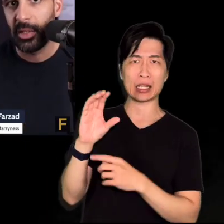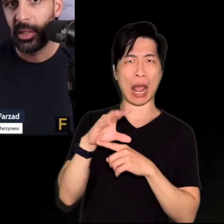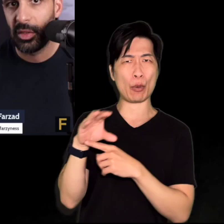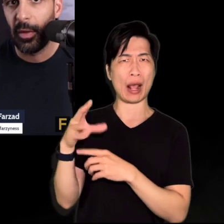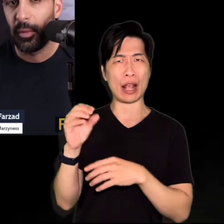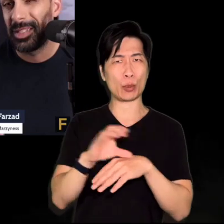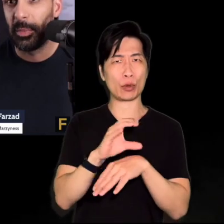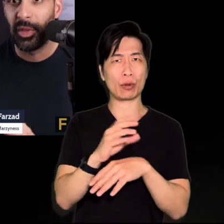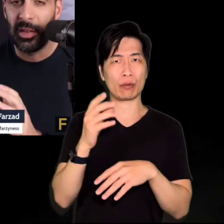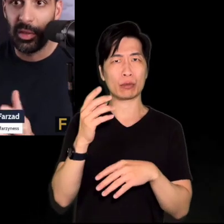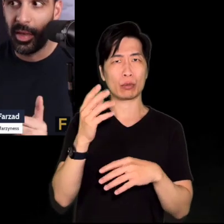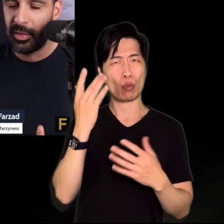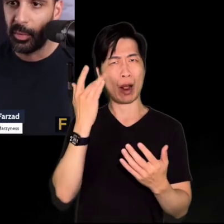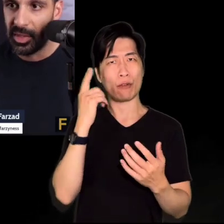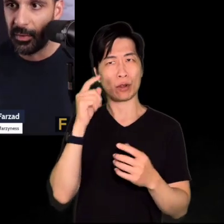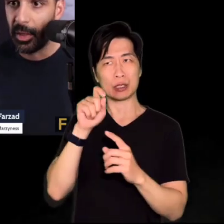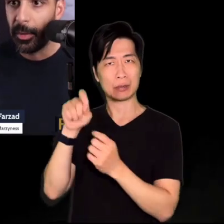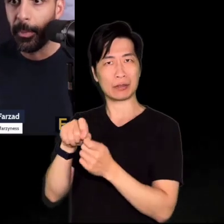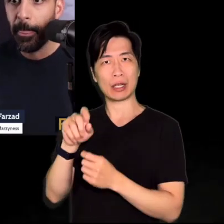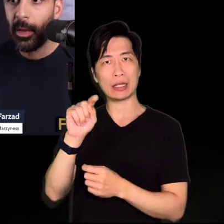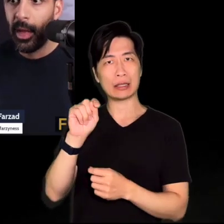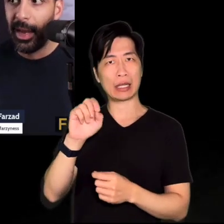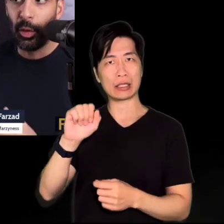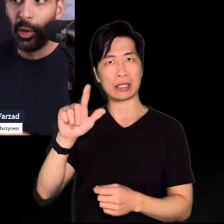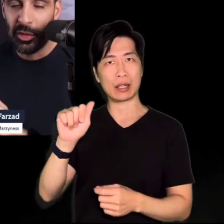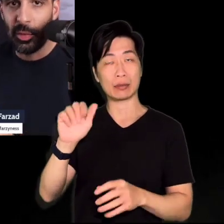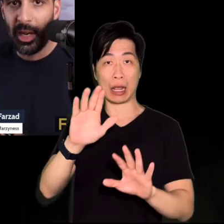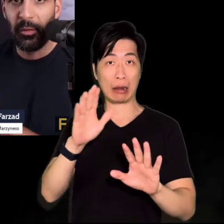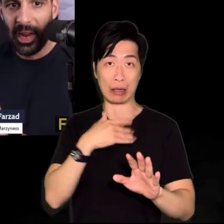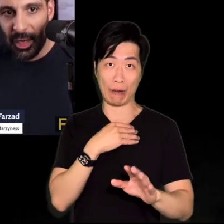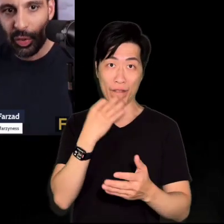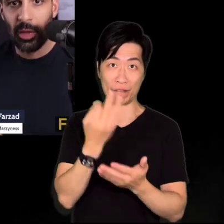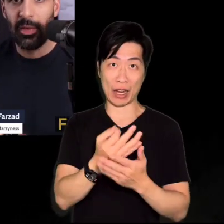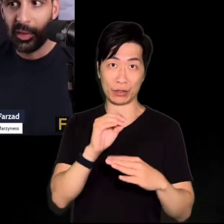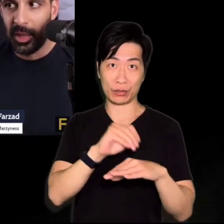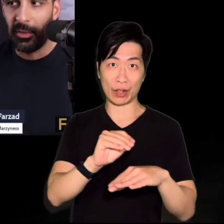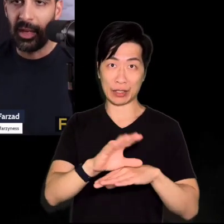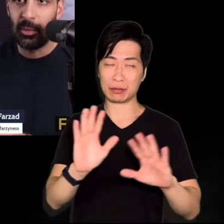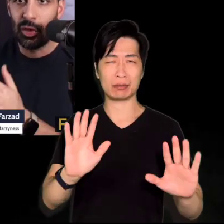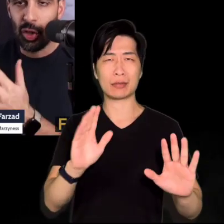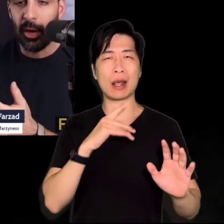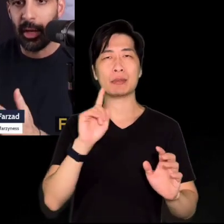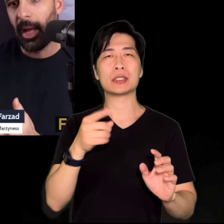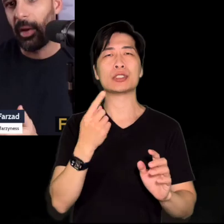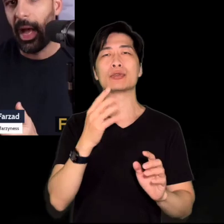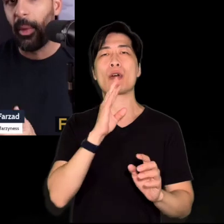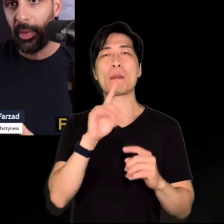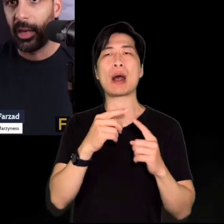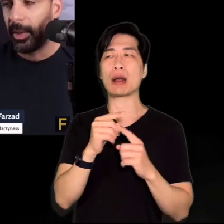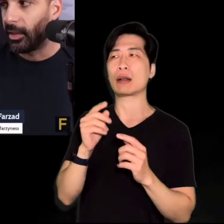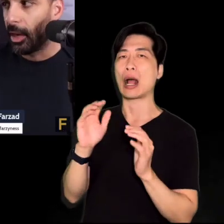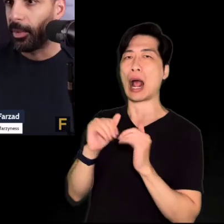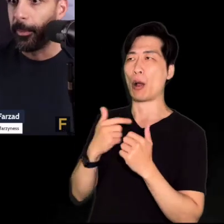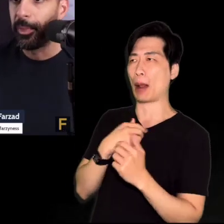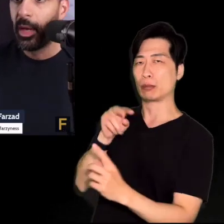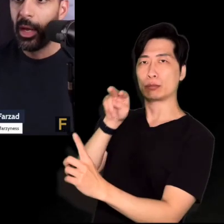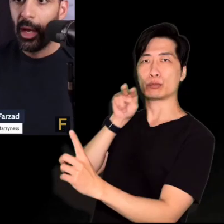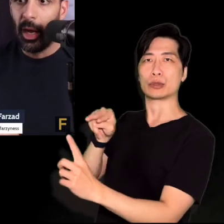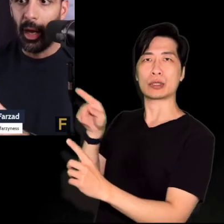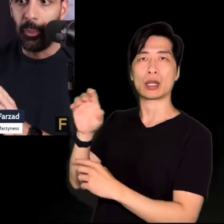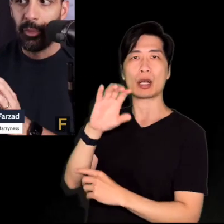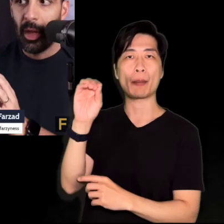success of this software as it pertains to Tesla specifically. And I don't want this to be any financial investment advice. I'm just talking about how I'm thinking about the